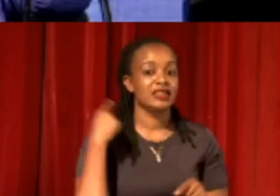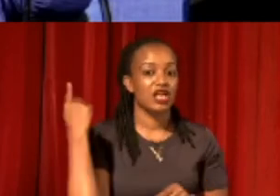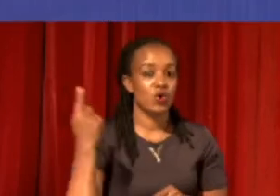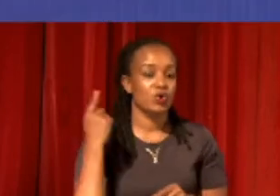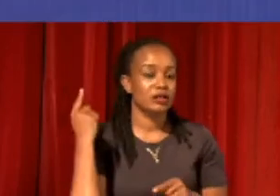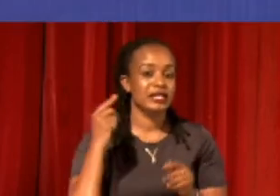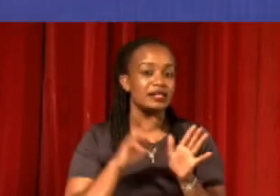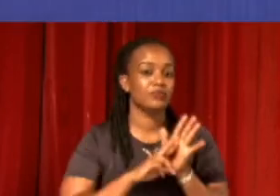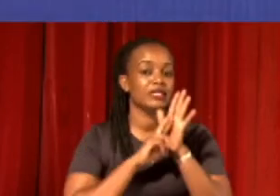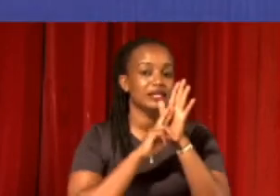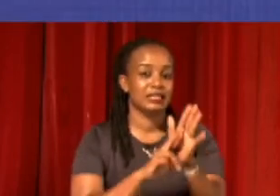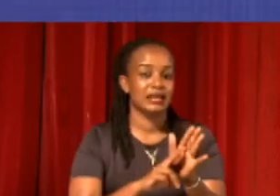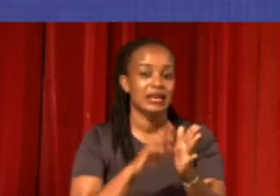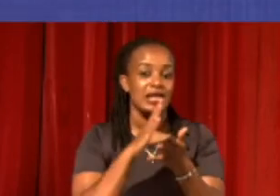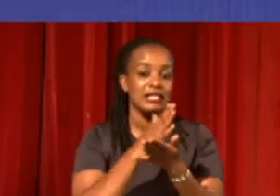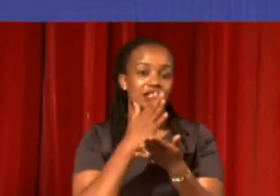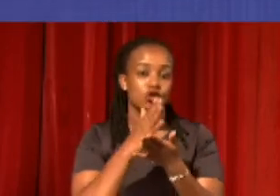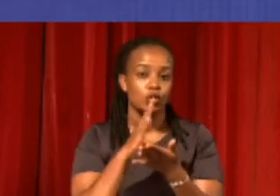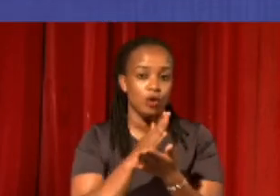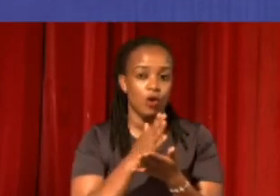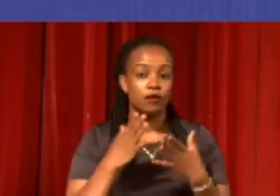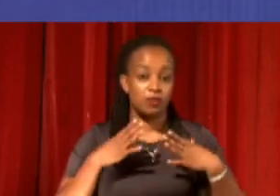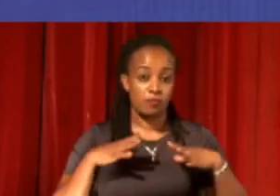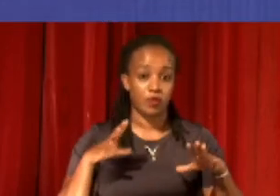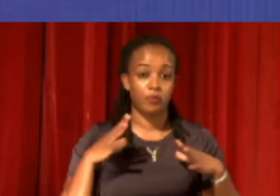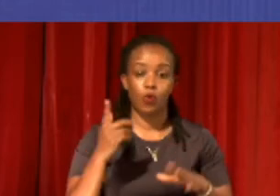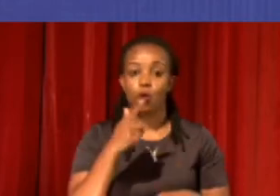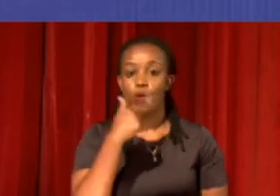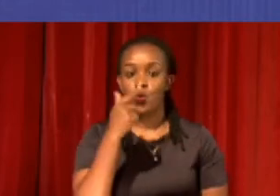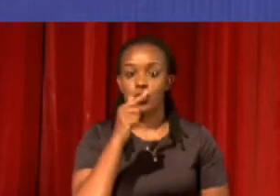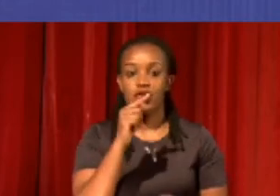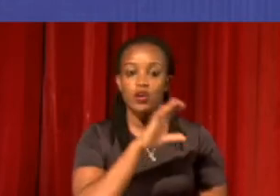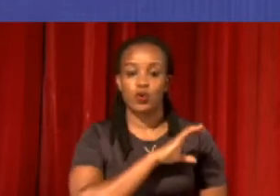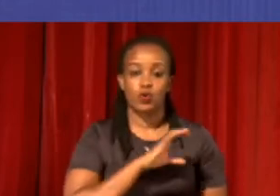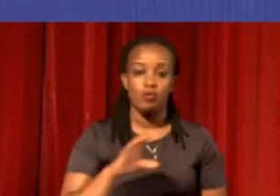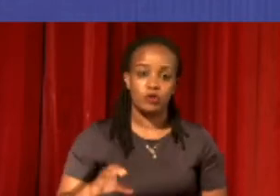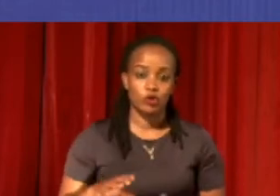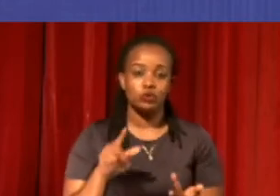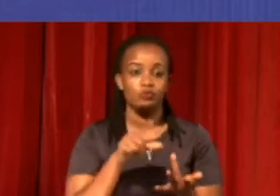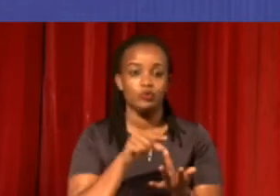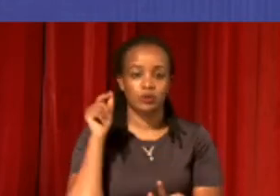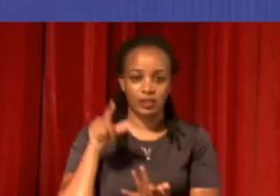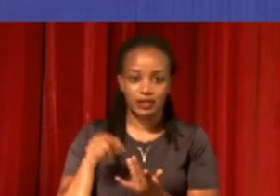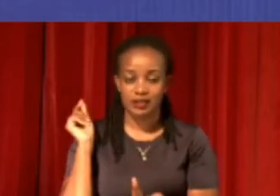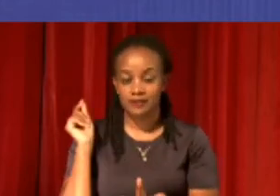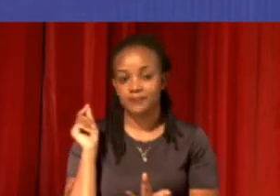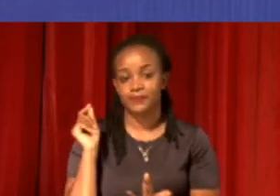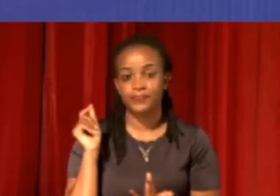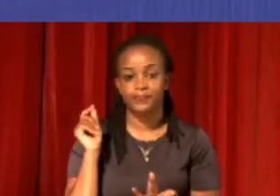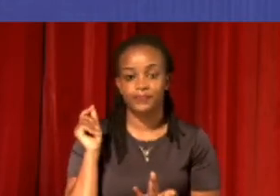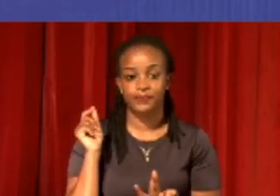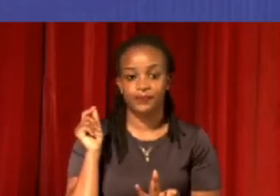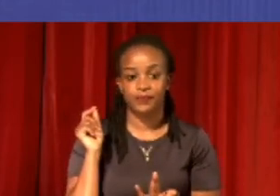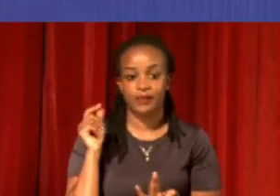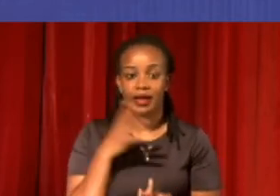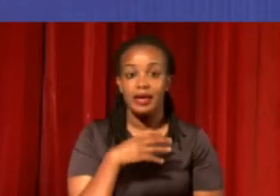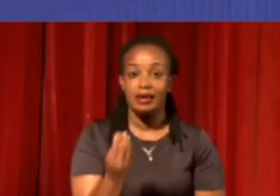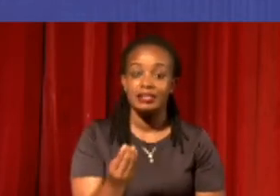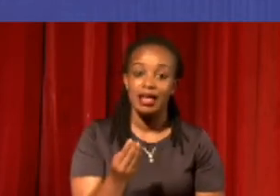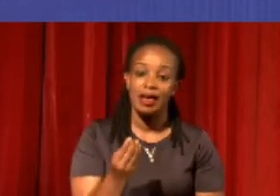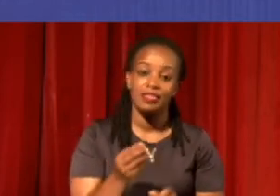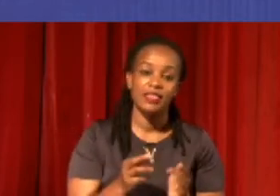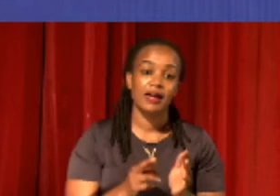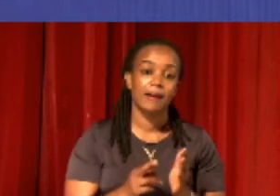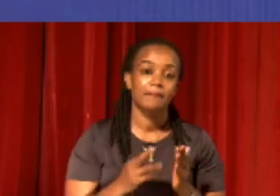section. Mm. of the people that the commission represents, mm. or a section of the people in the music industry. Mm. And their